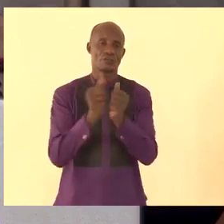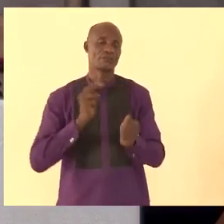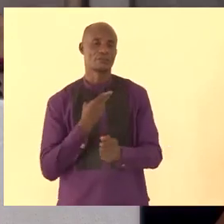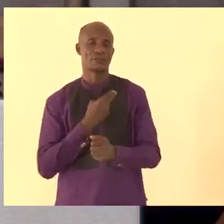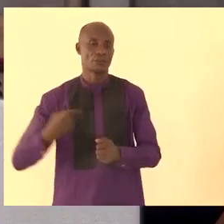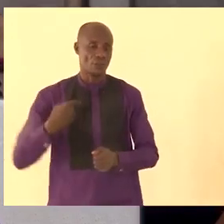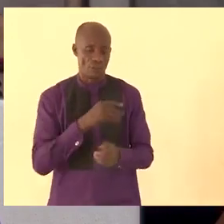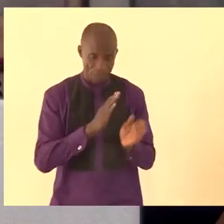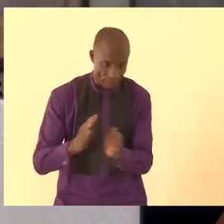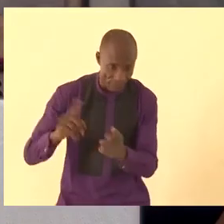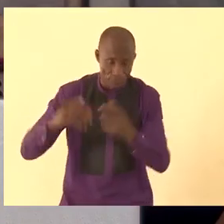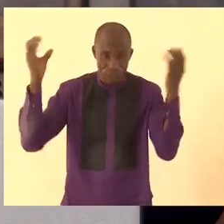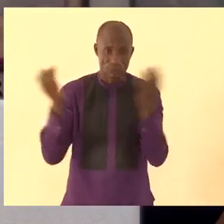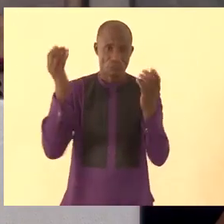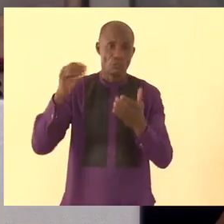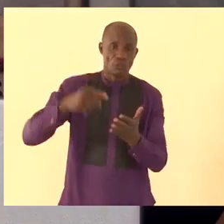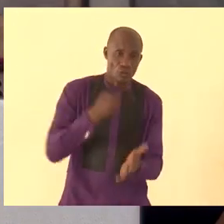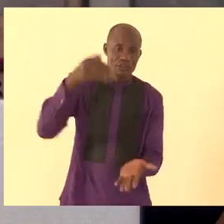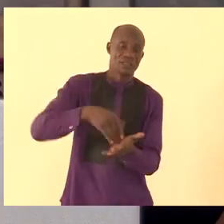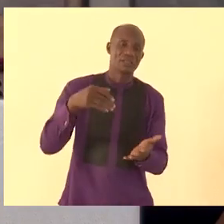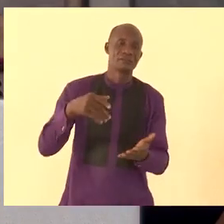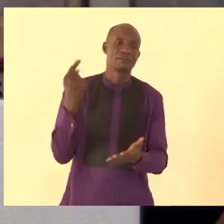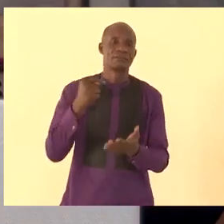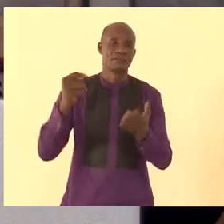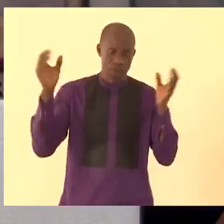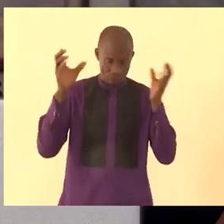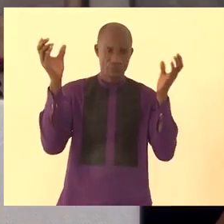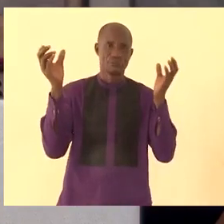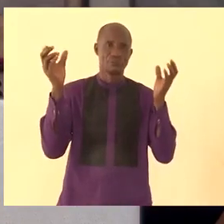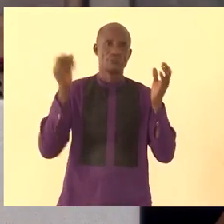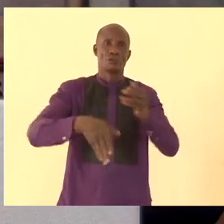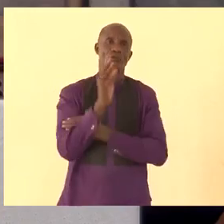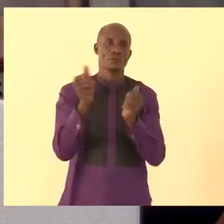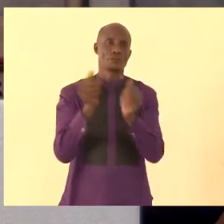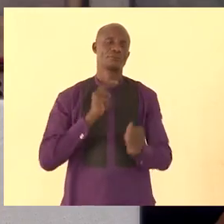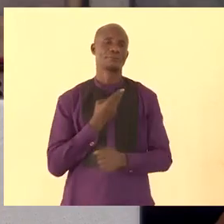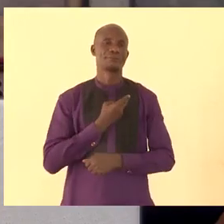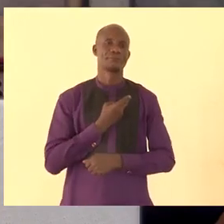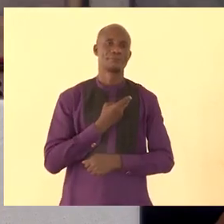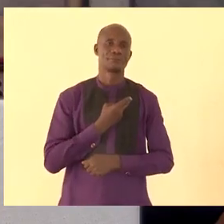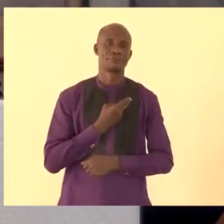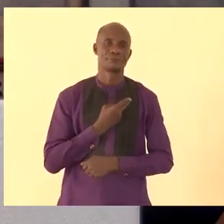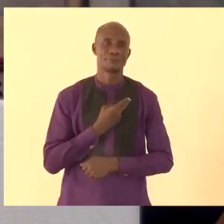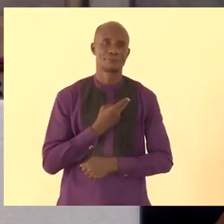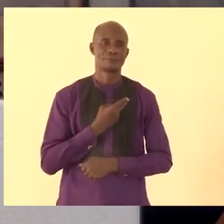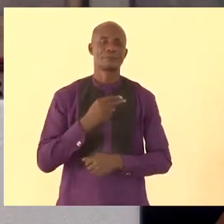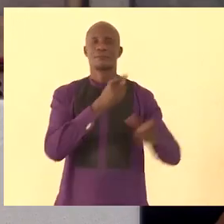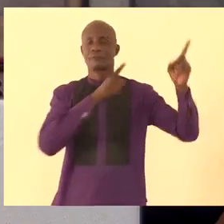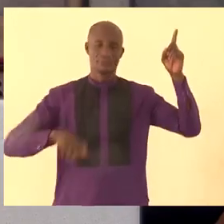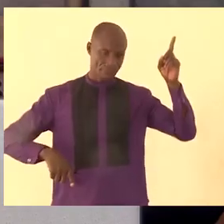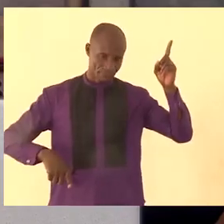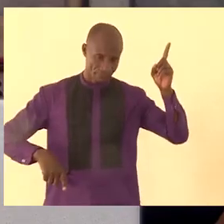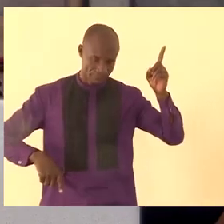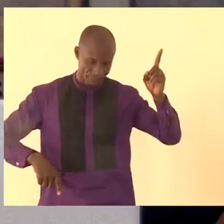are preparing to celebrate once again the feast of Emmanuel, God with us. Lord,